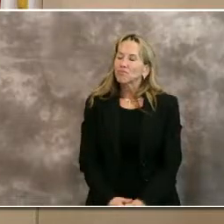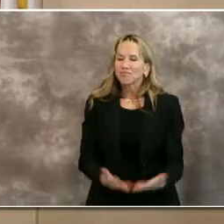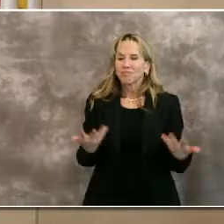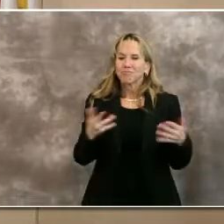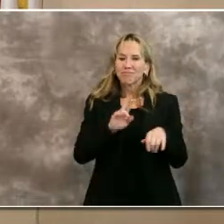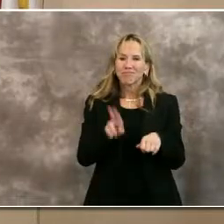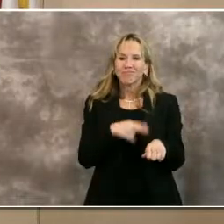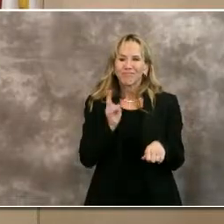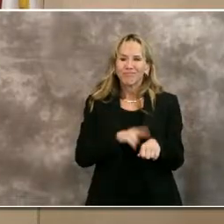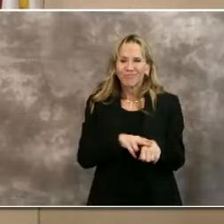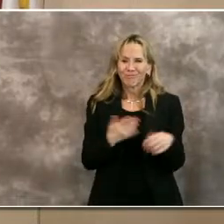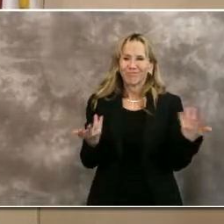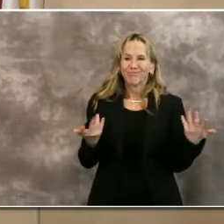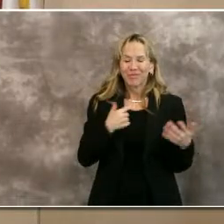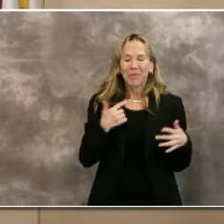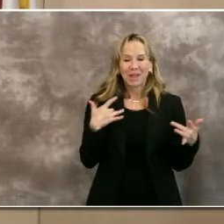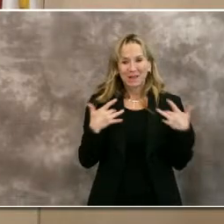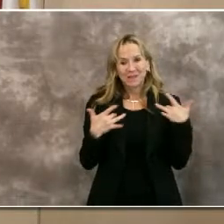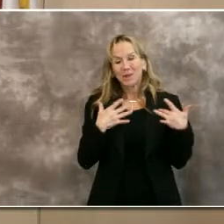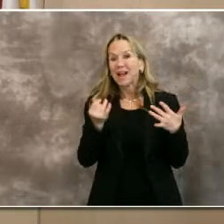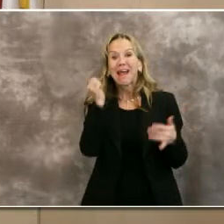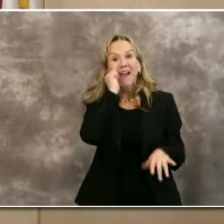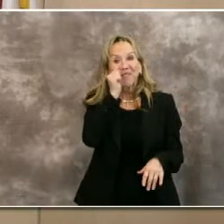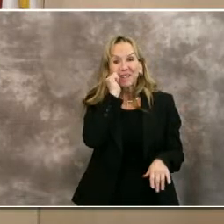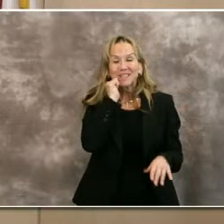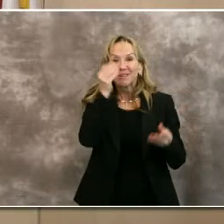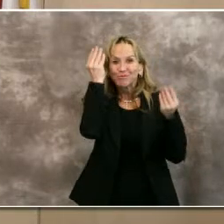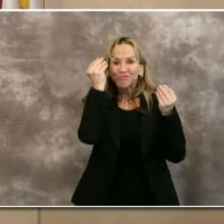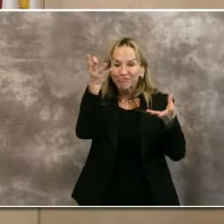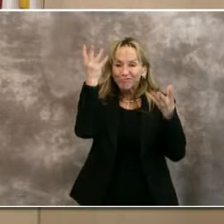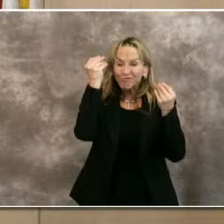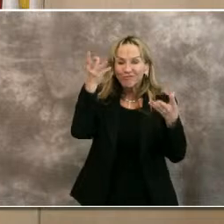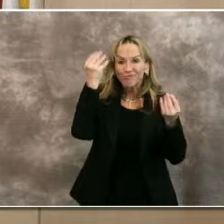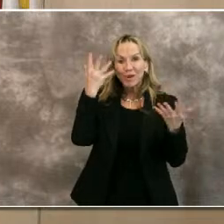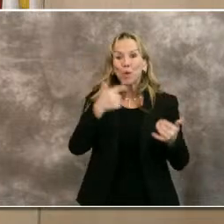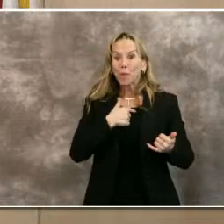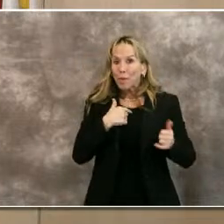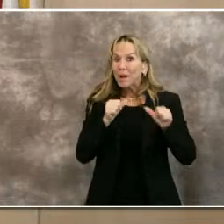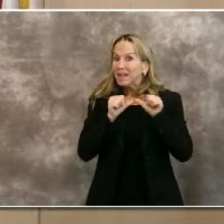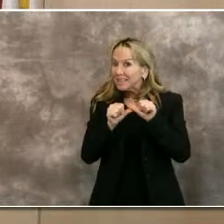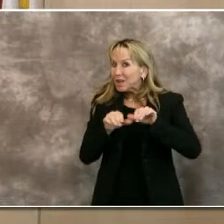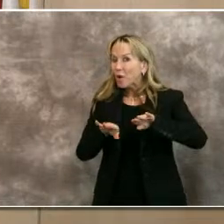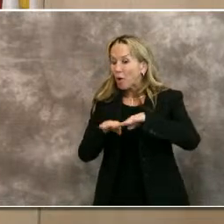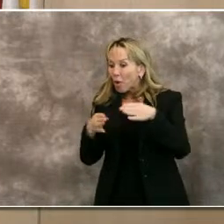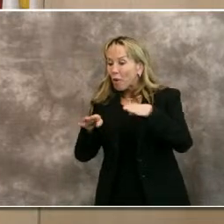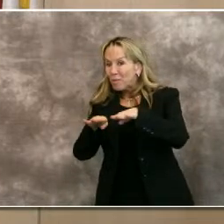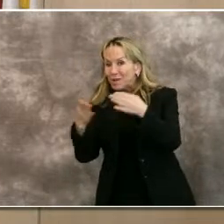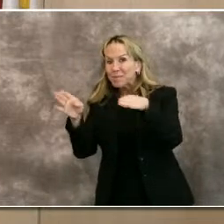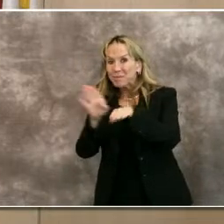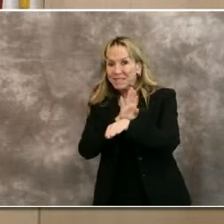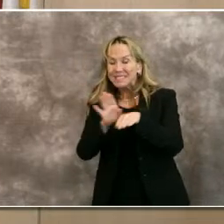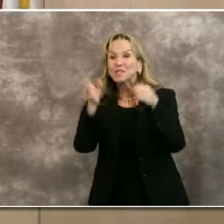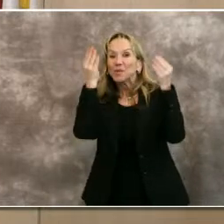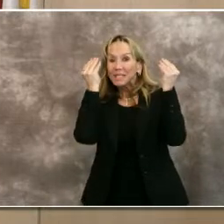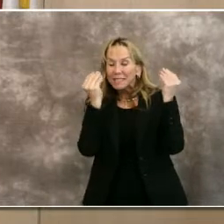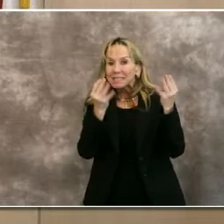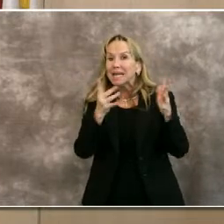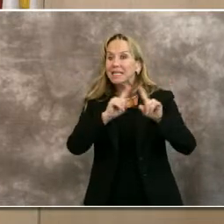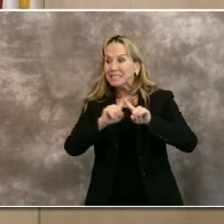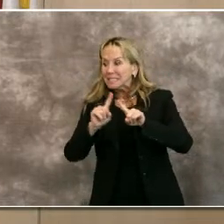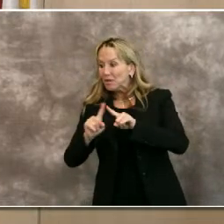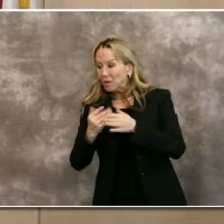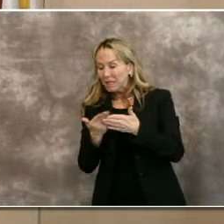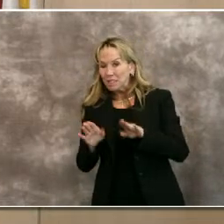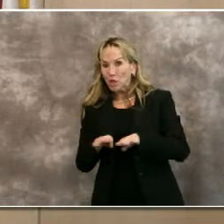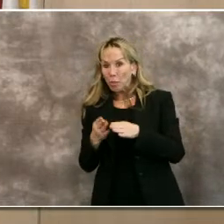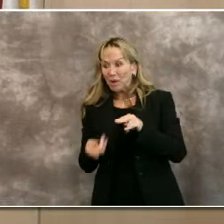Naturally, we are concerned, and we voice that every day, is that as we continue to open up businesses, various industries,